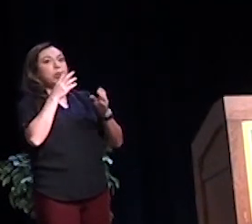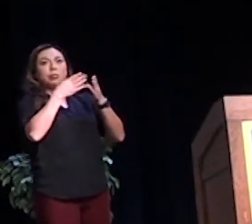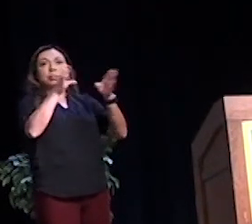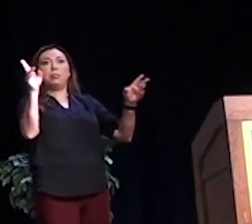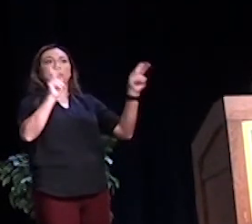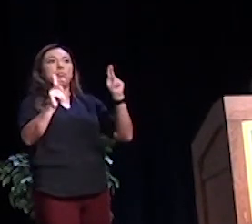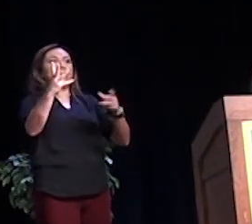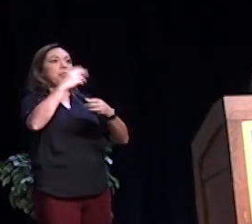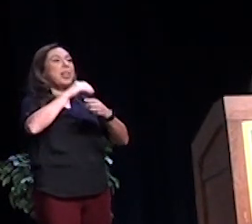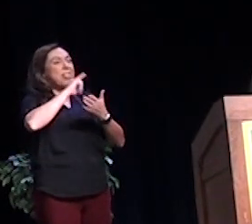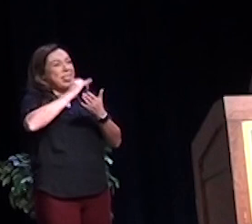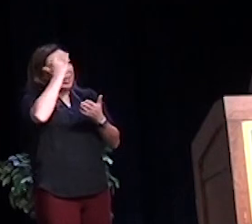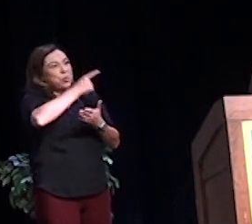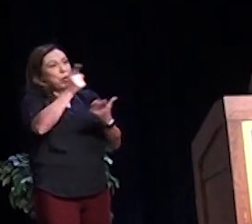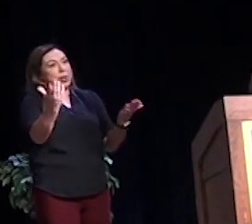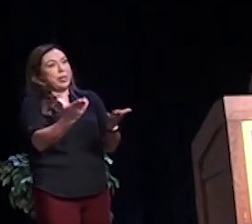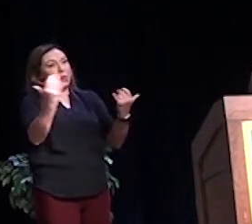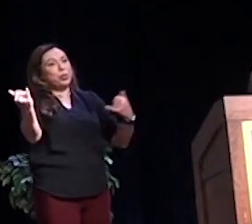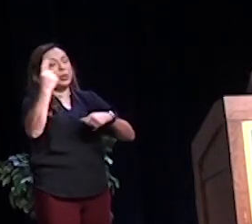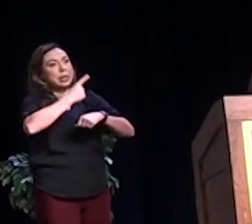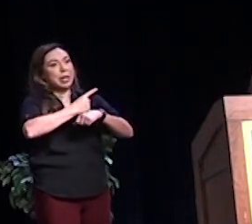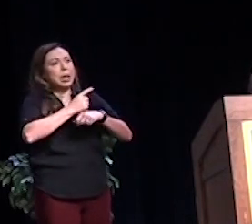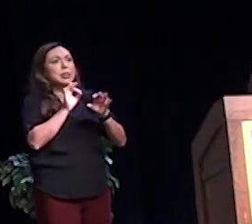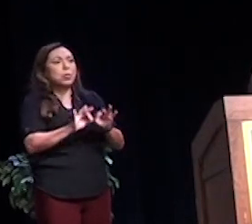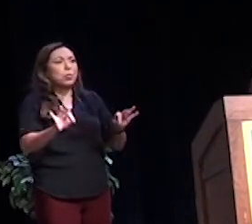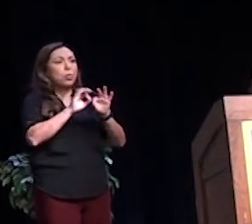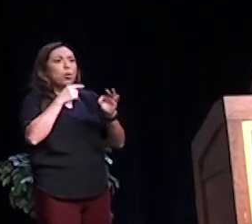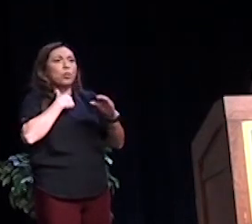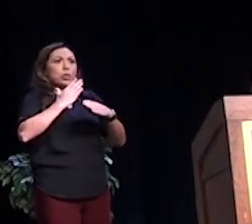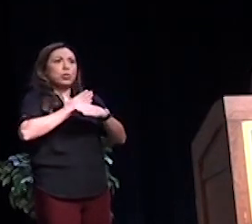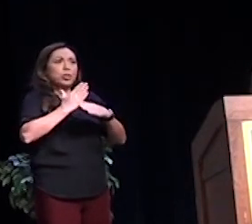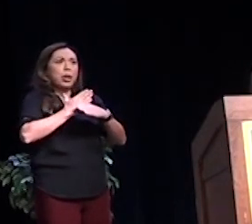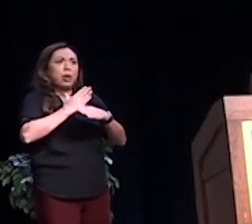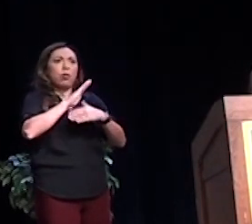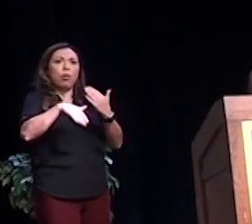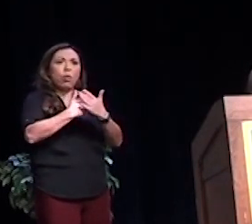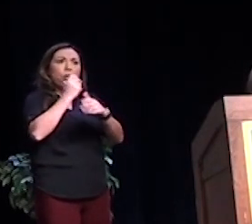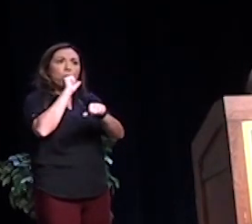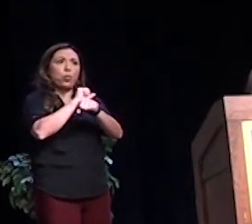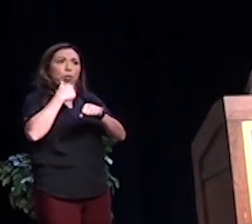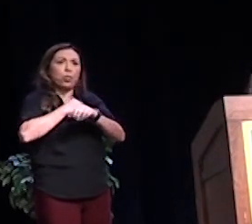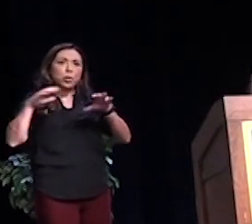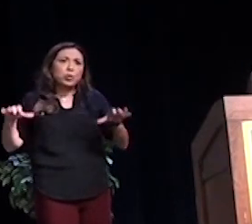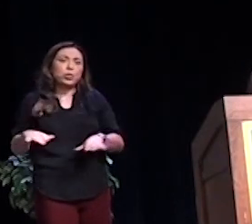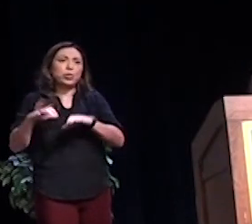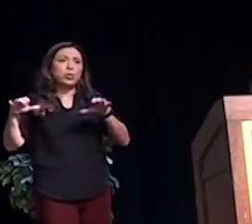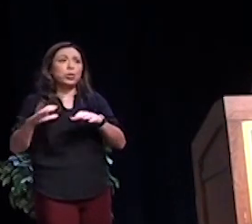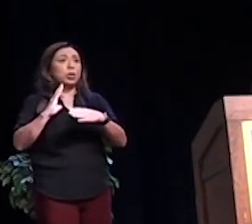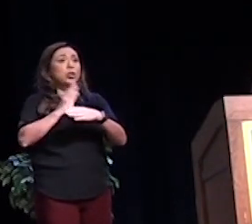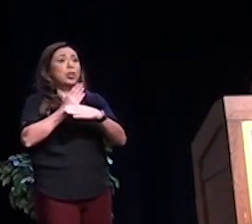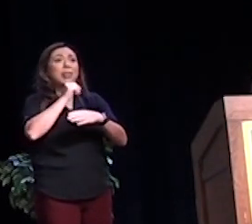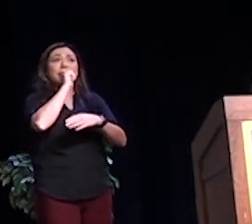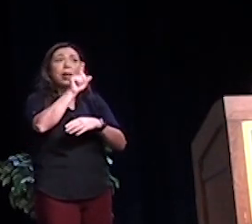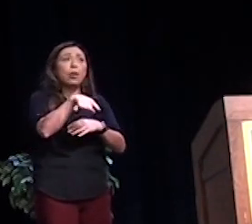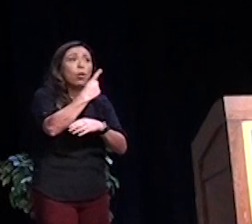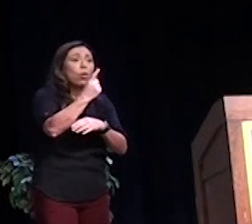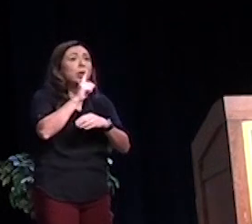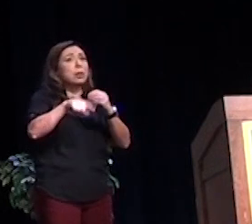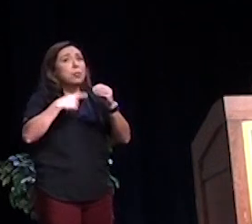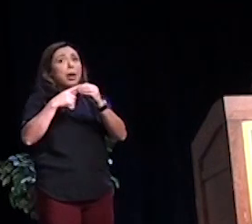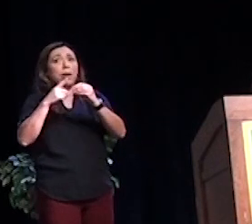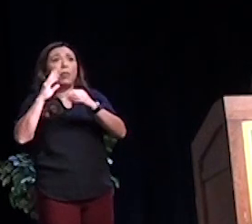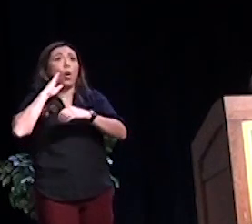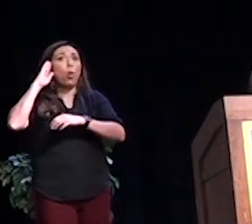we're here today. We feel it's important that we share all of this work that's being done, share not just the units, which